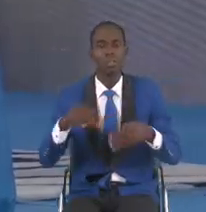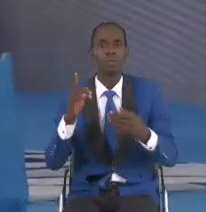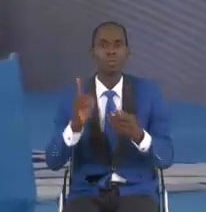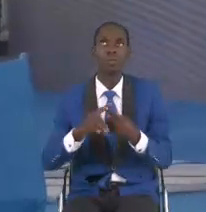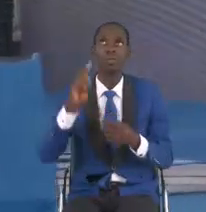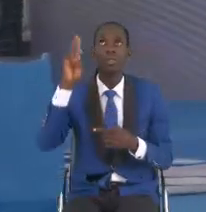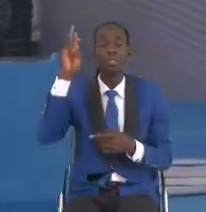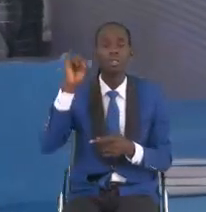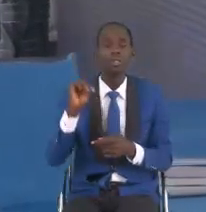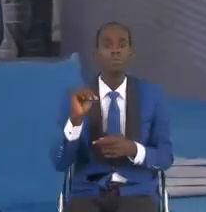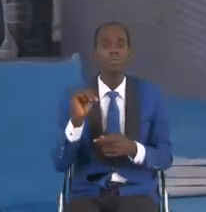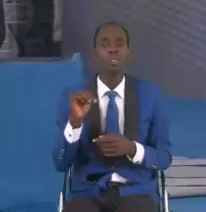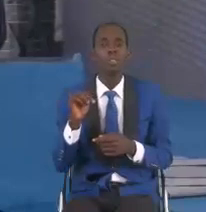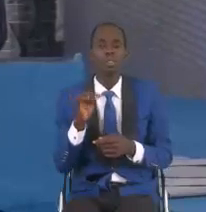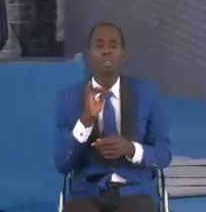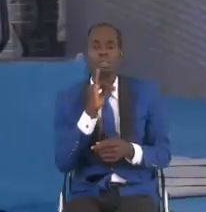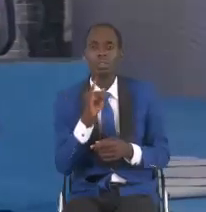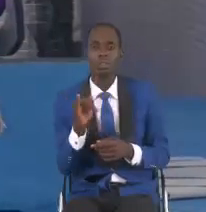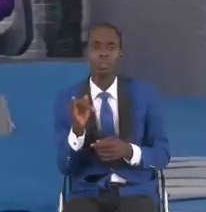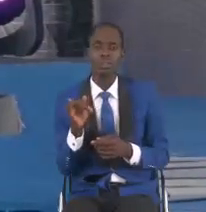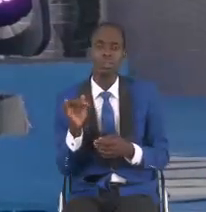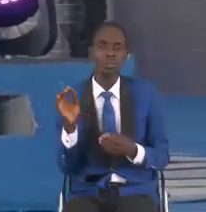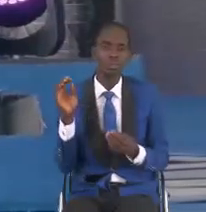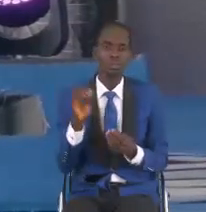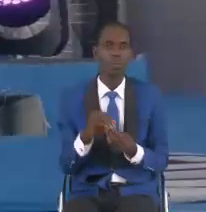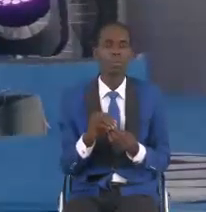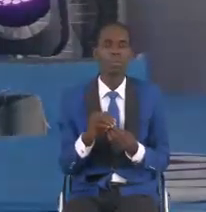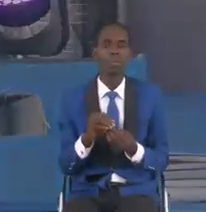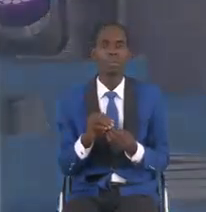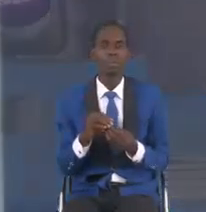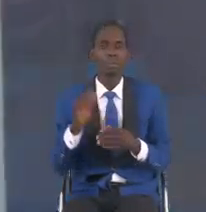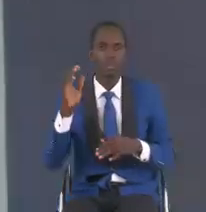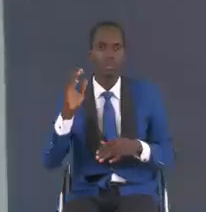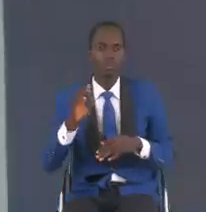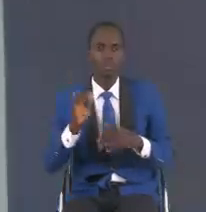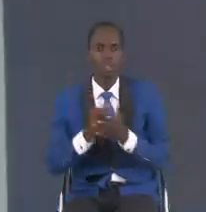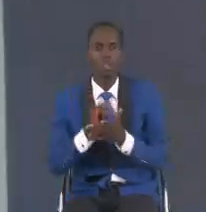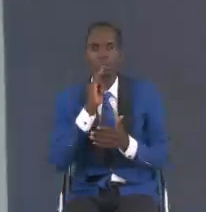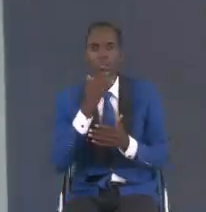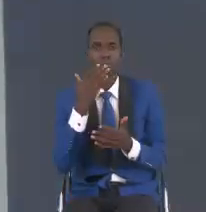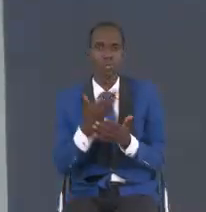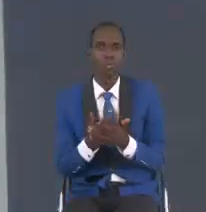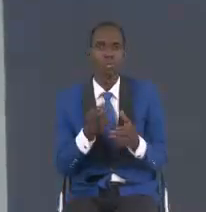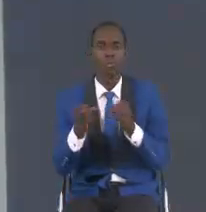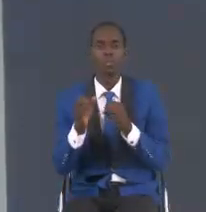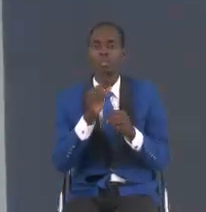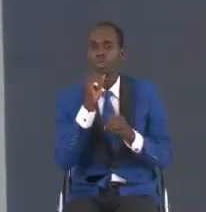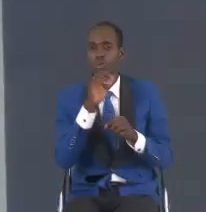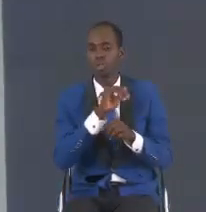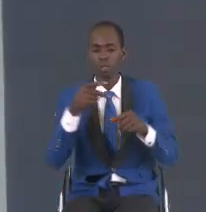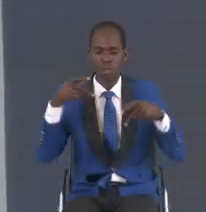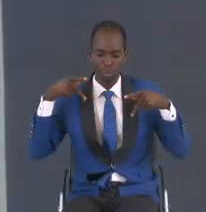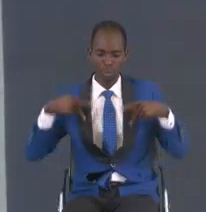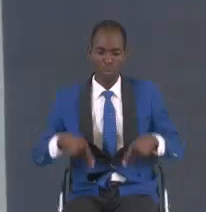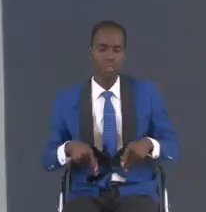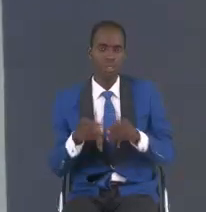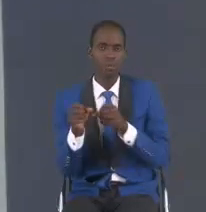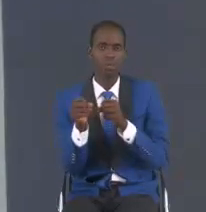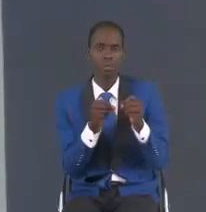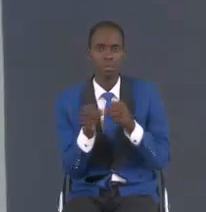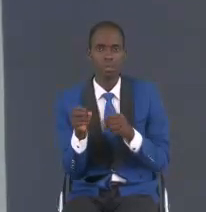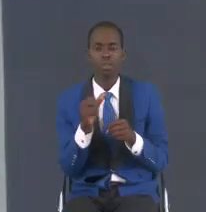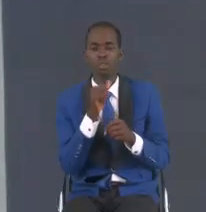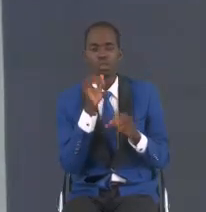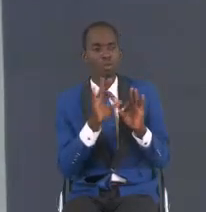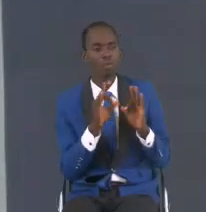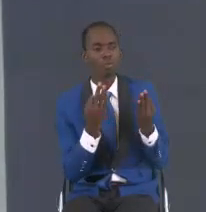he fought to maintain that. That is a good fight, not a personal fight, not family